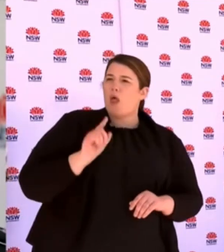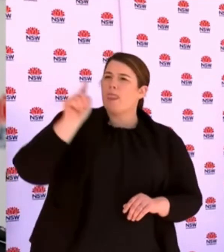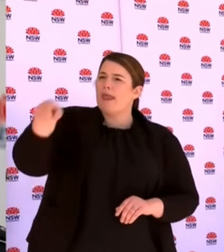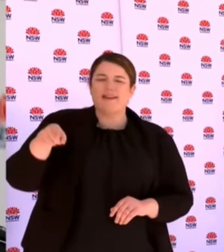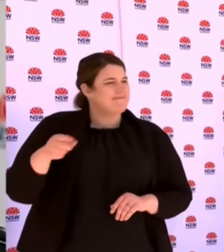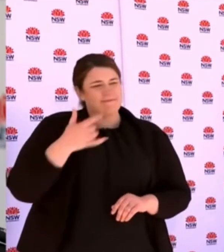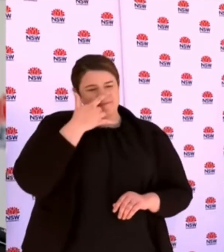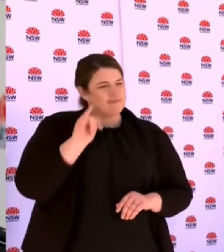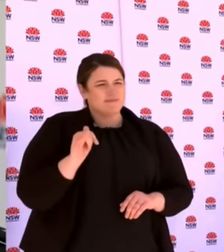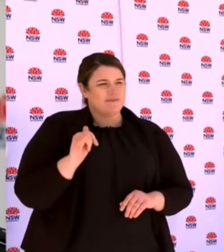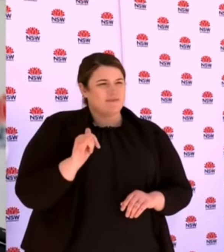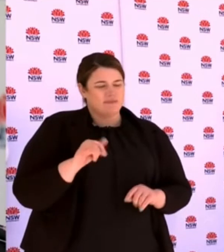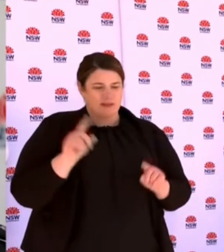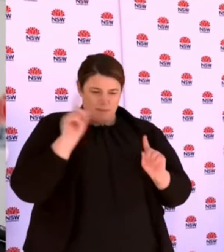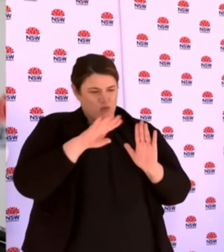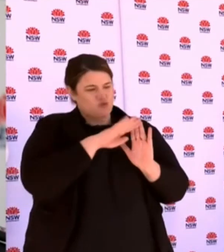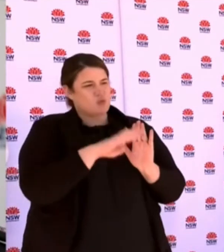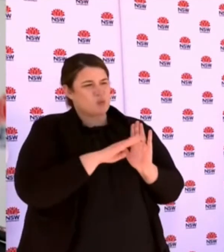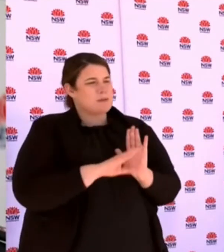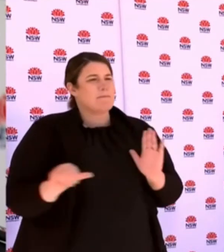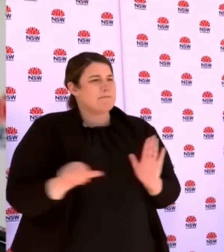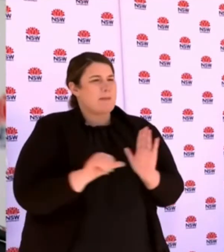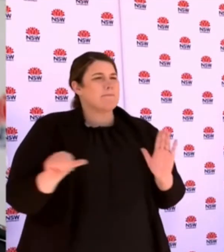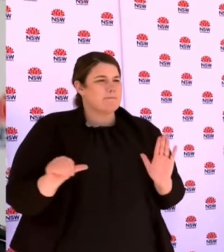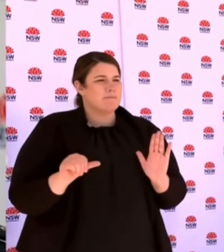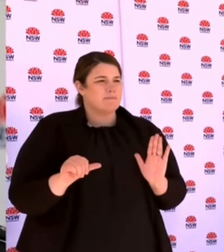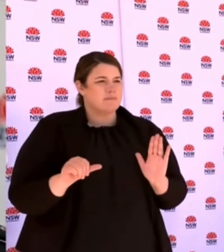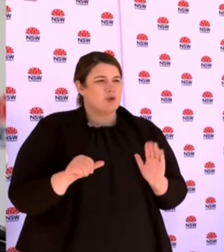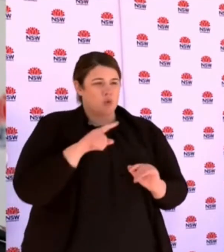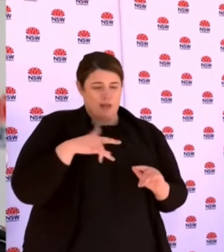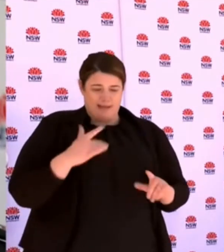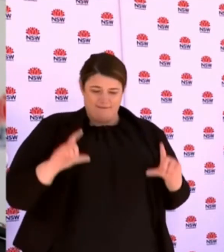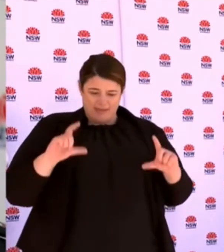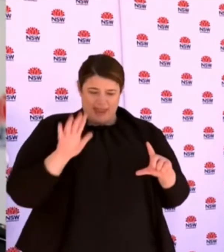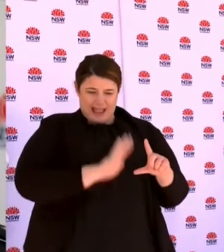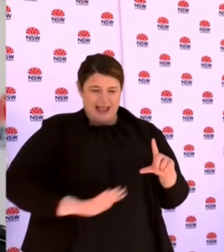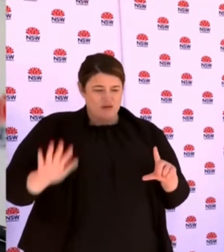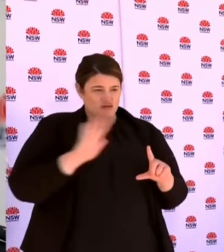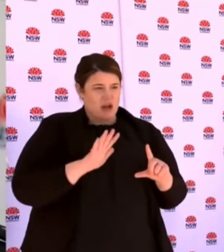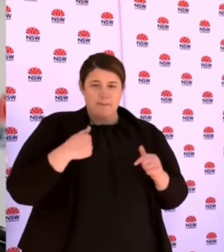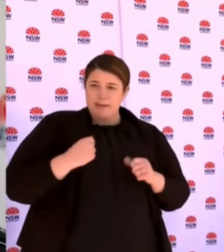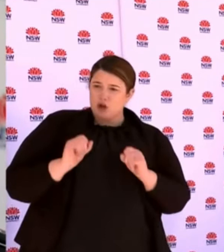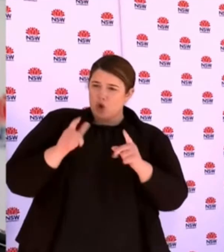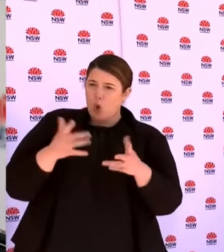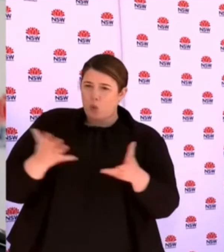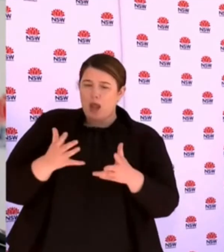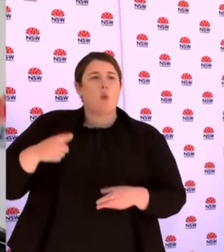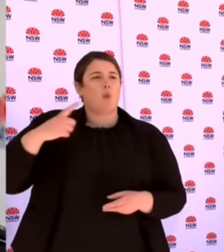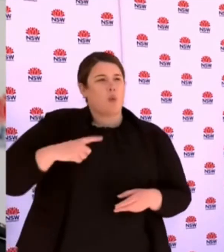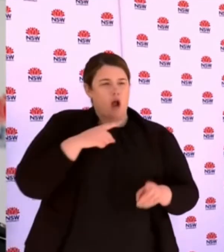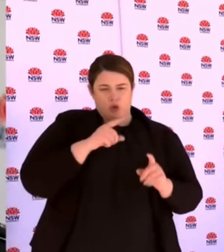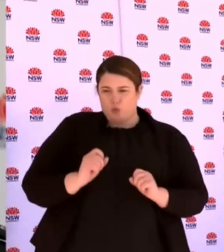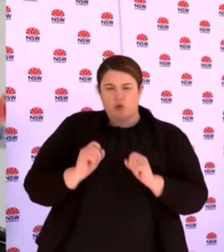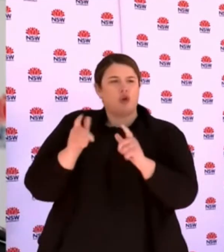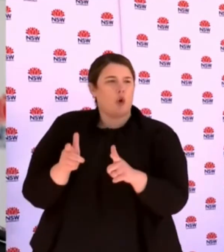might travel that particular day. Be aware of the LGA that you live in, where you intend to go, and